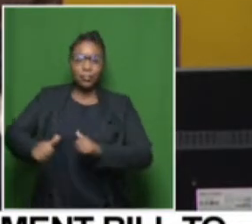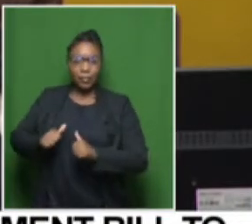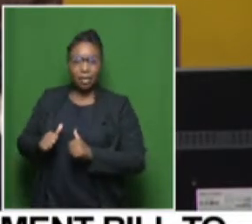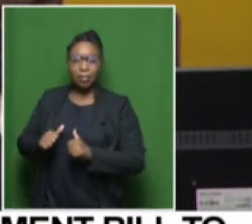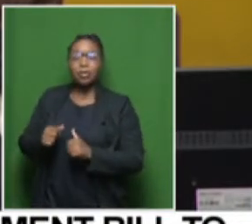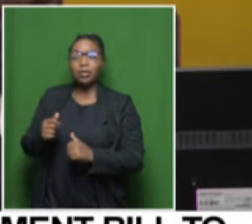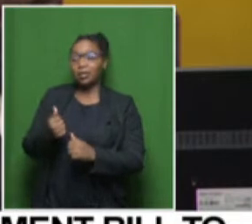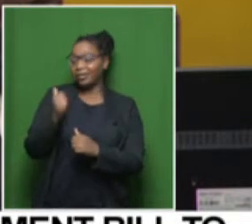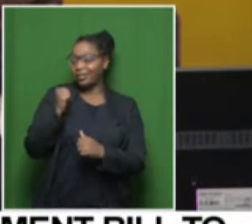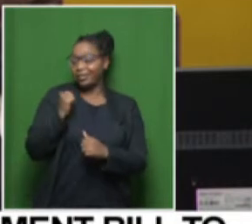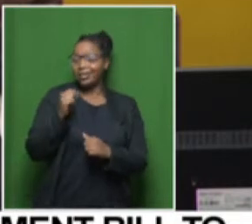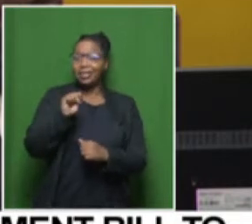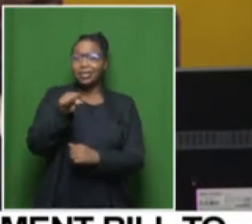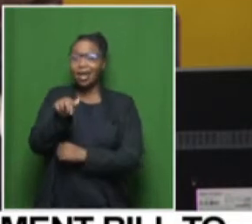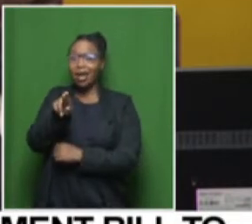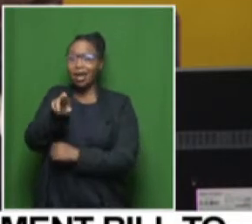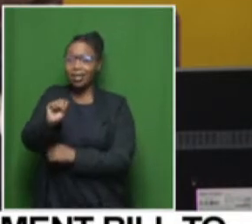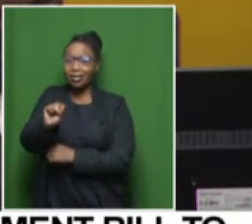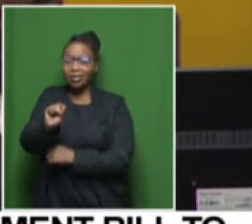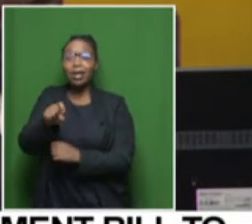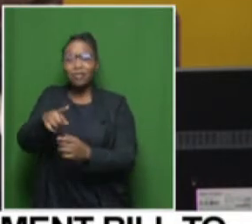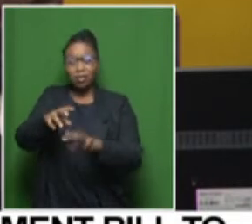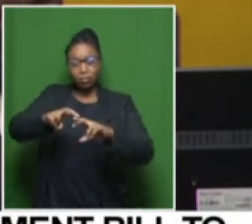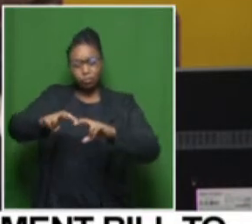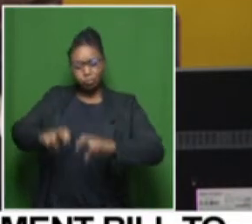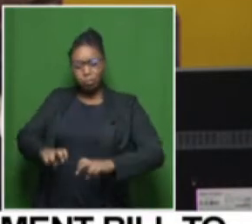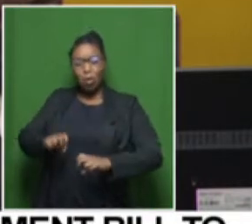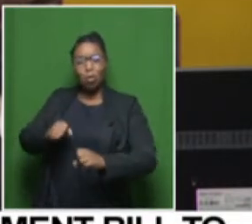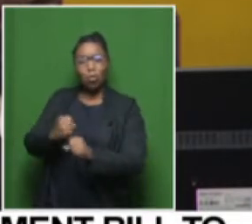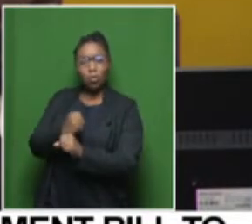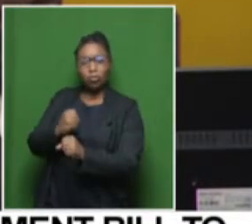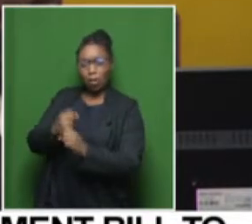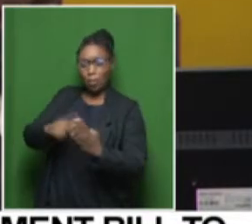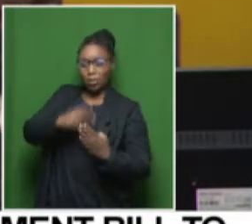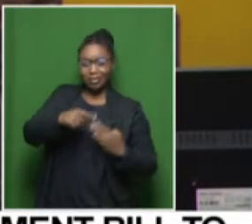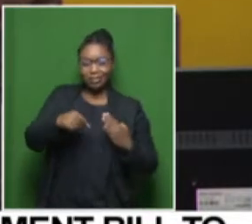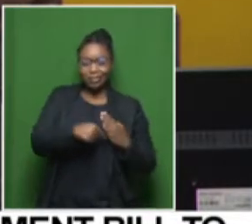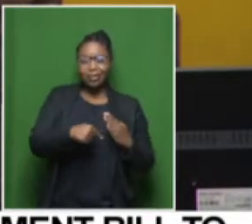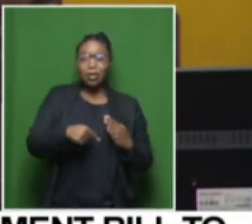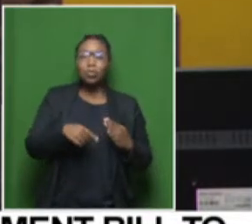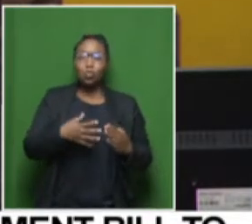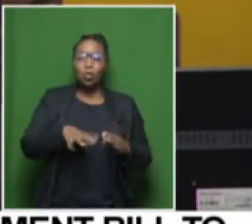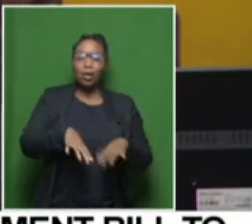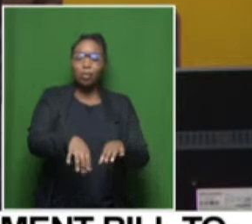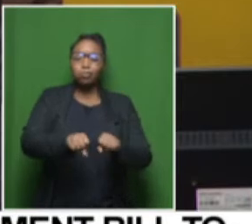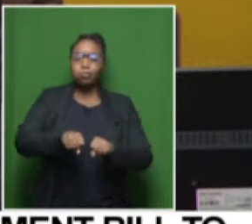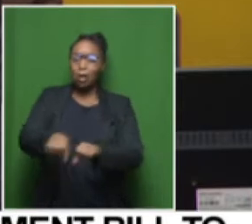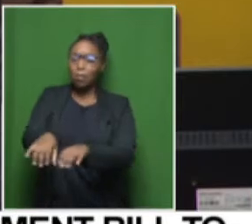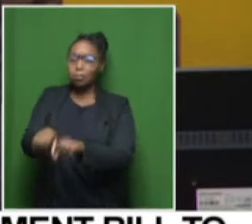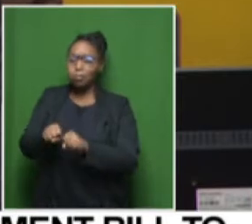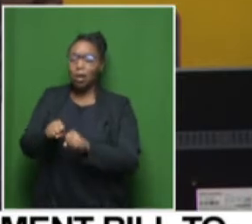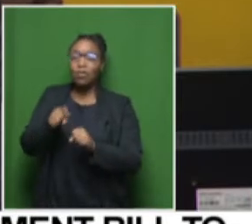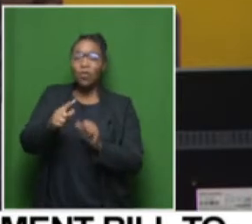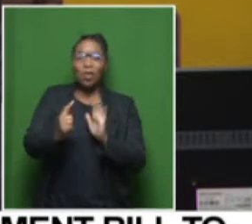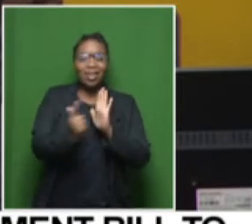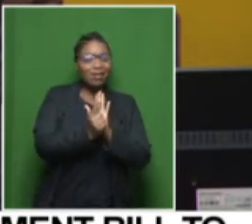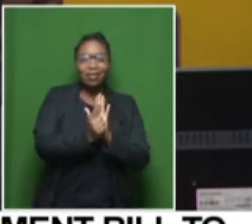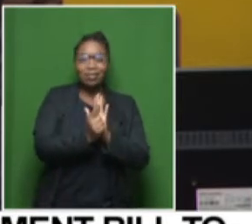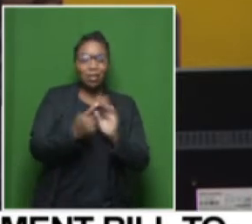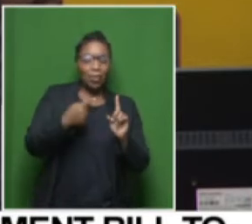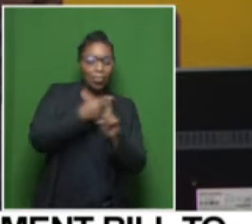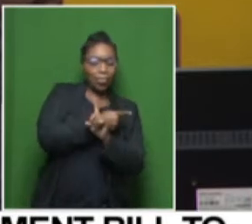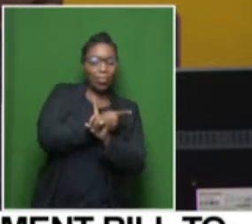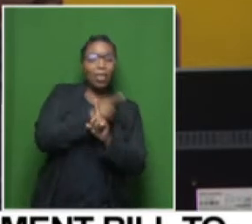seizure operation. This operation uncovered another consignment of illegal tobacco products, bringing in